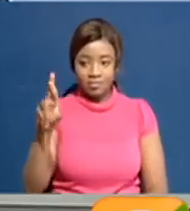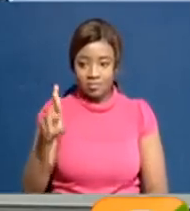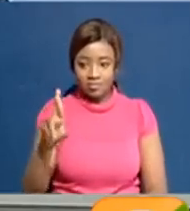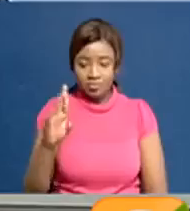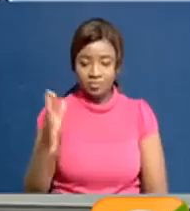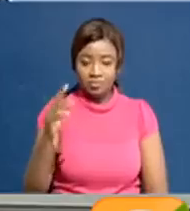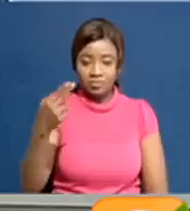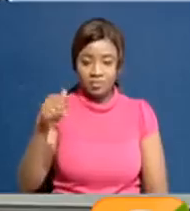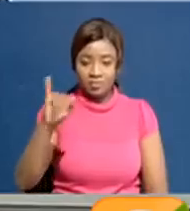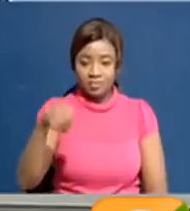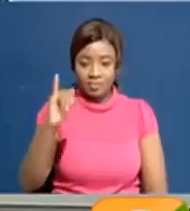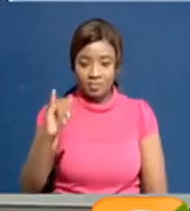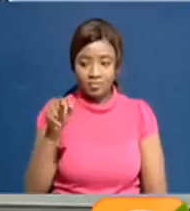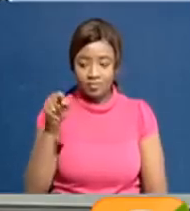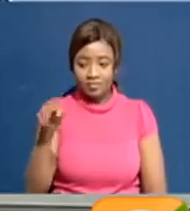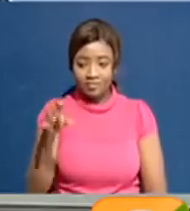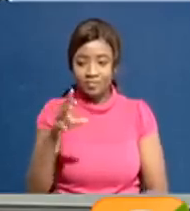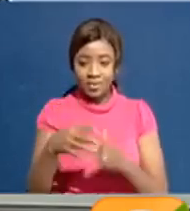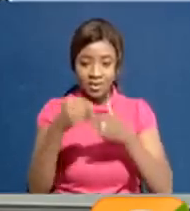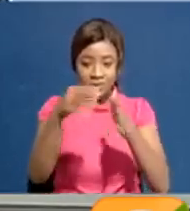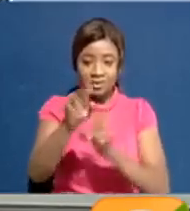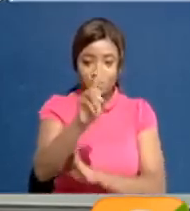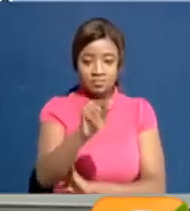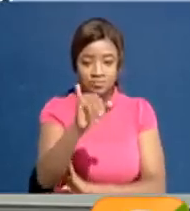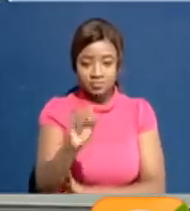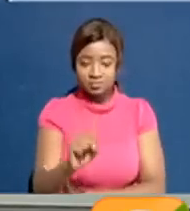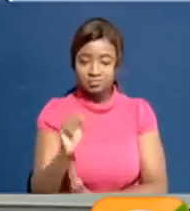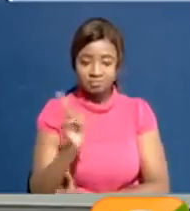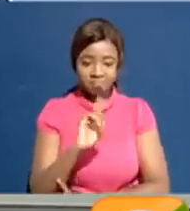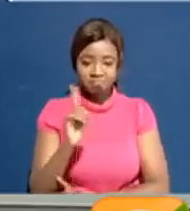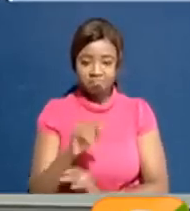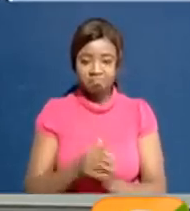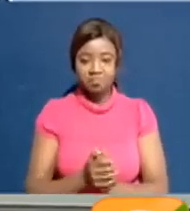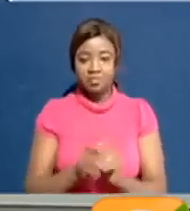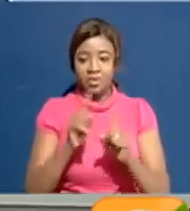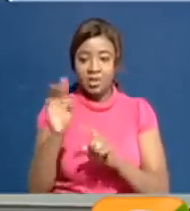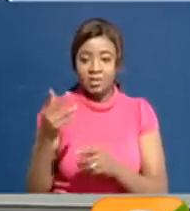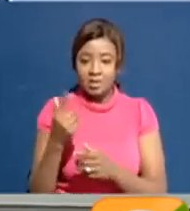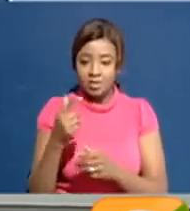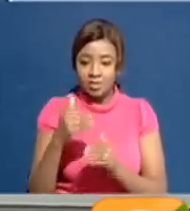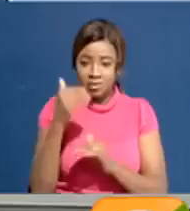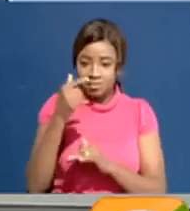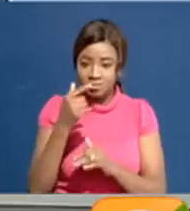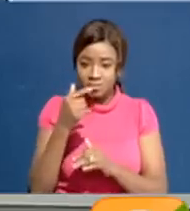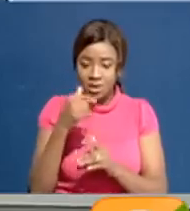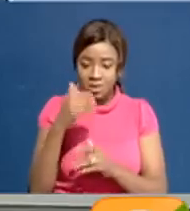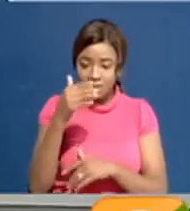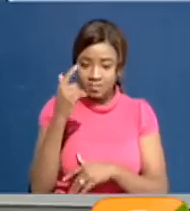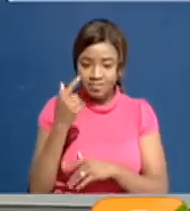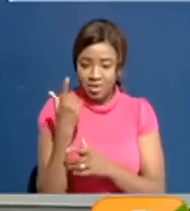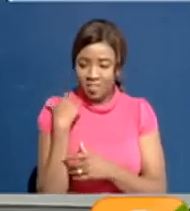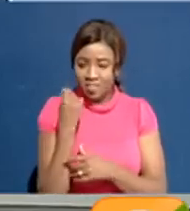Services. Well, this comes just 2 days before Haji meets the Defense, Intelligence and Foreign Relations Committee for vetting